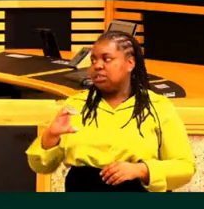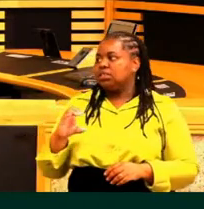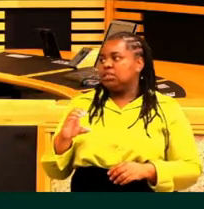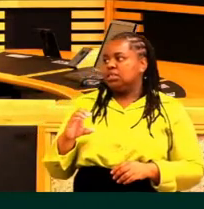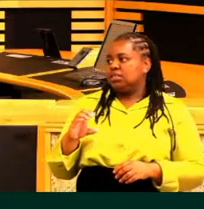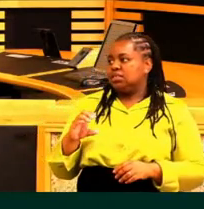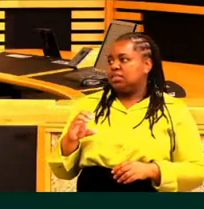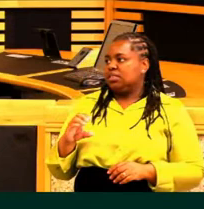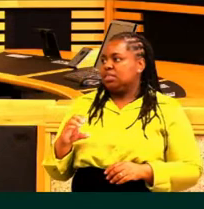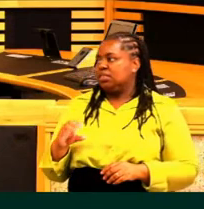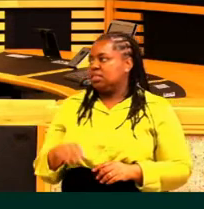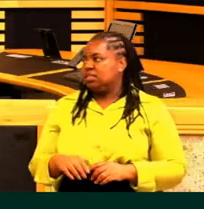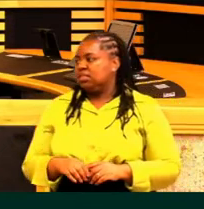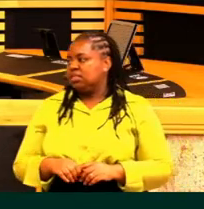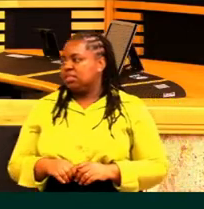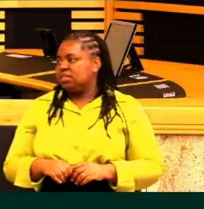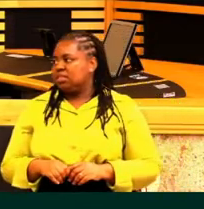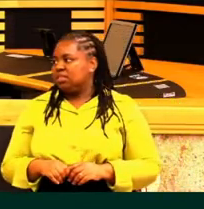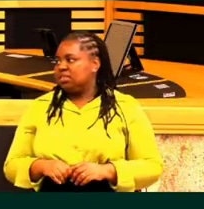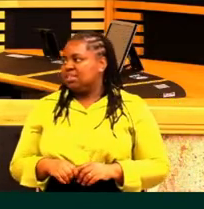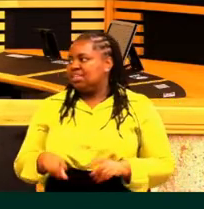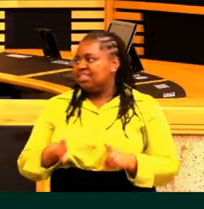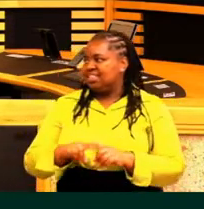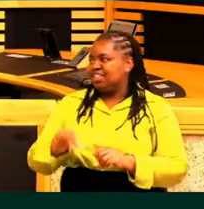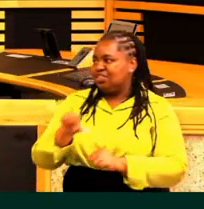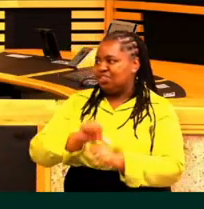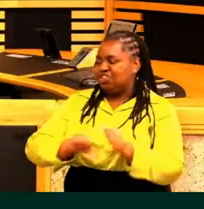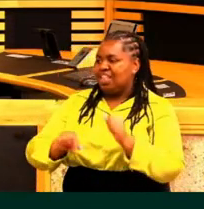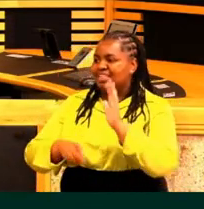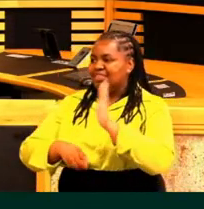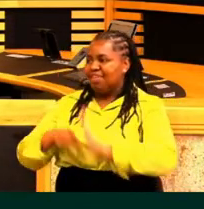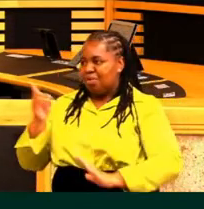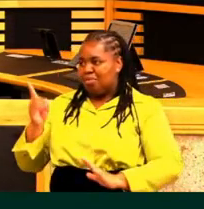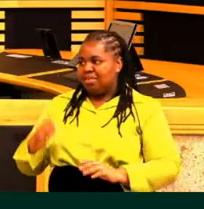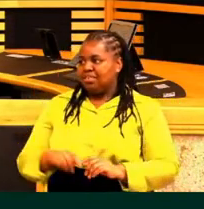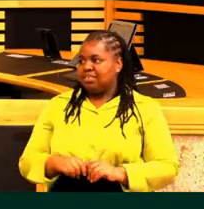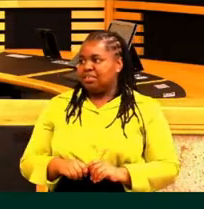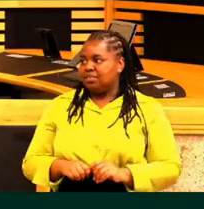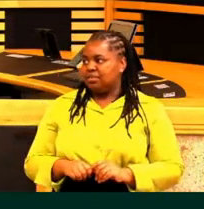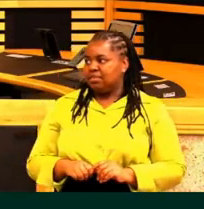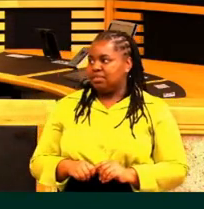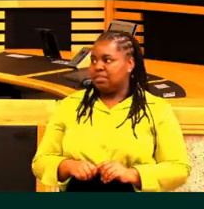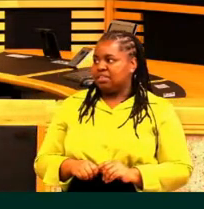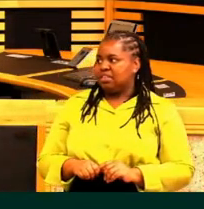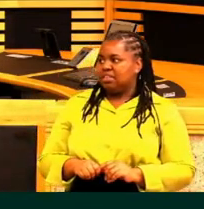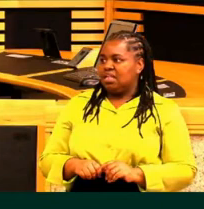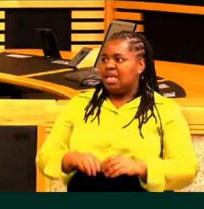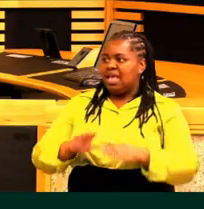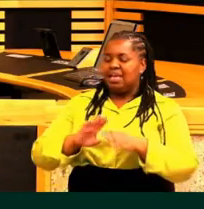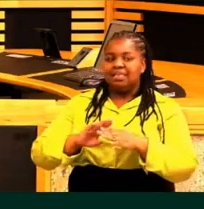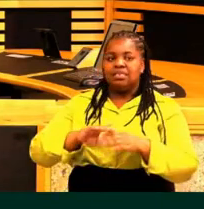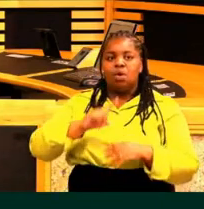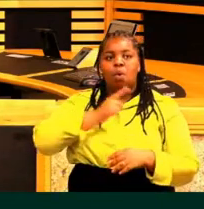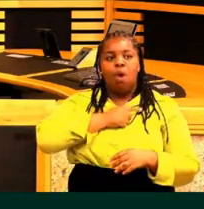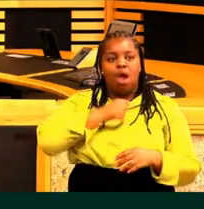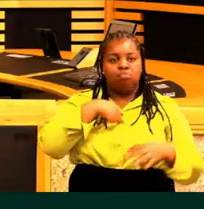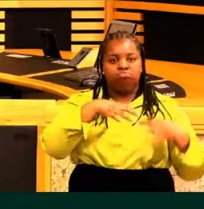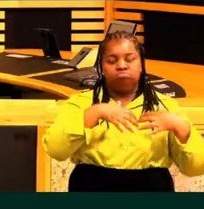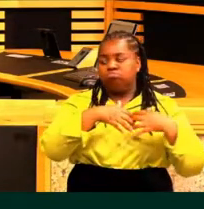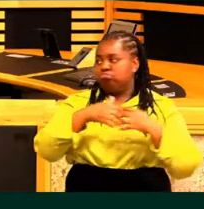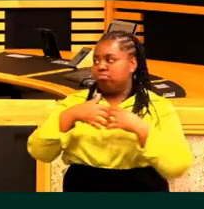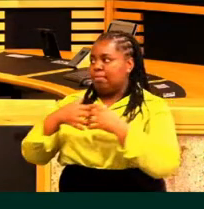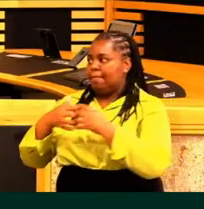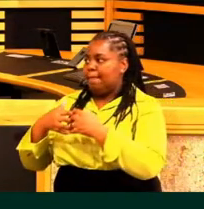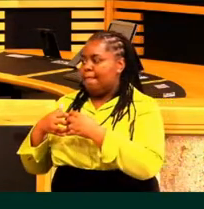um and as well as Social Development the reason we have created those uh